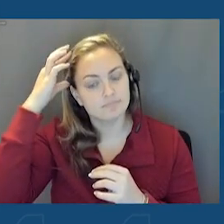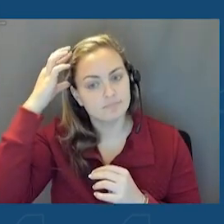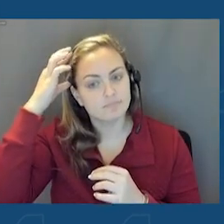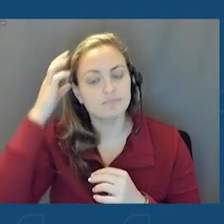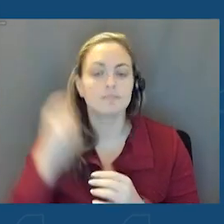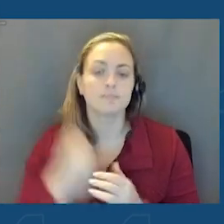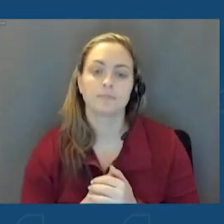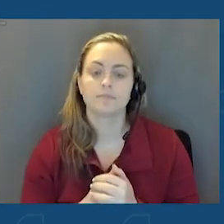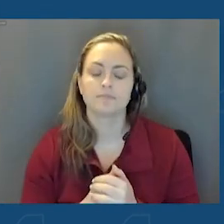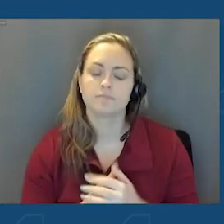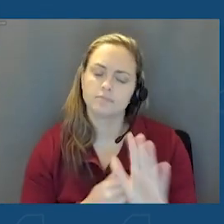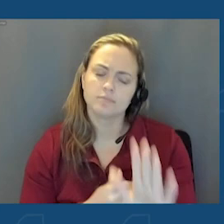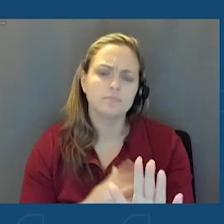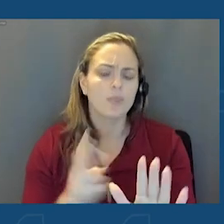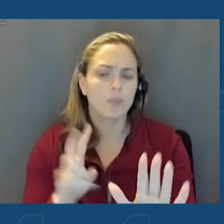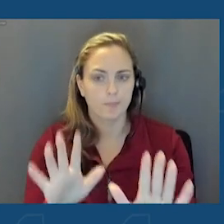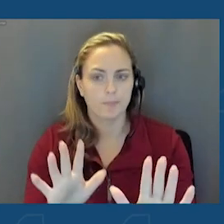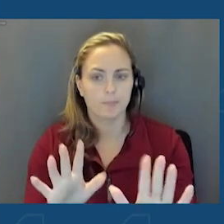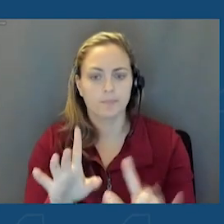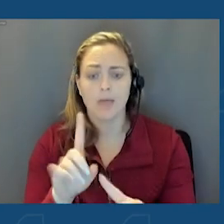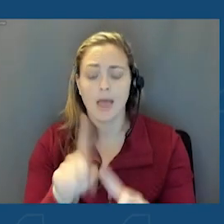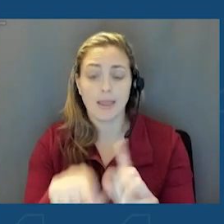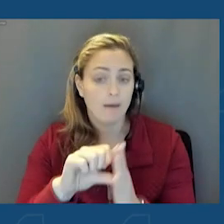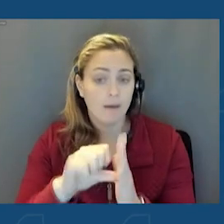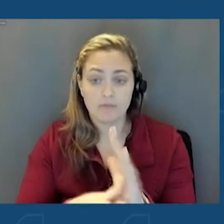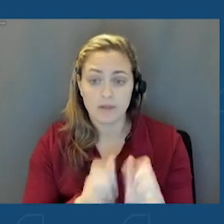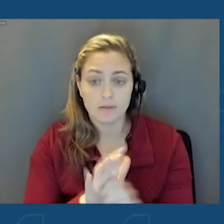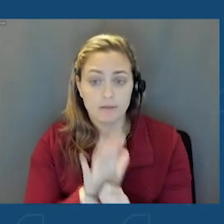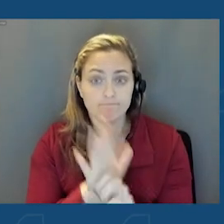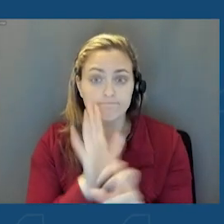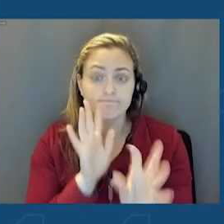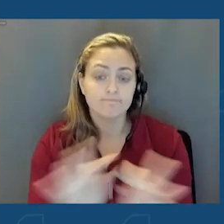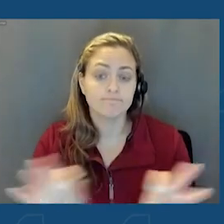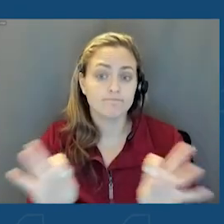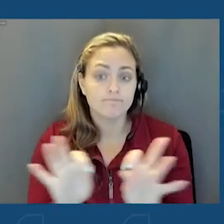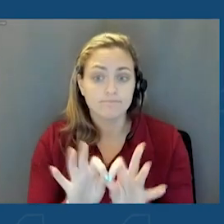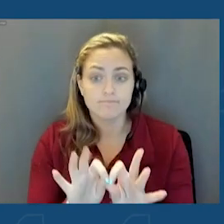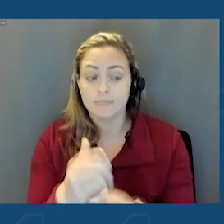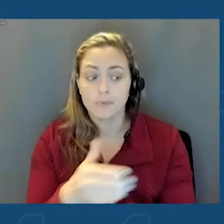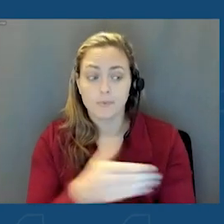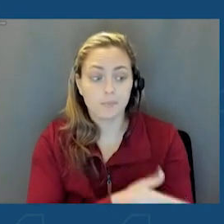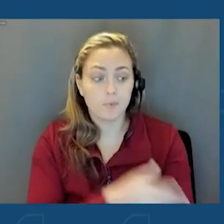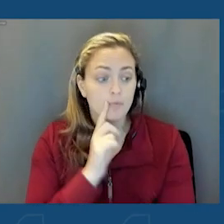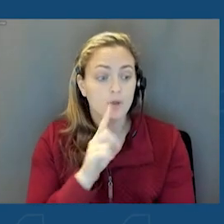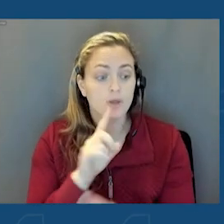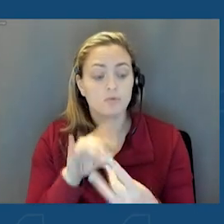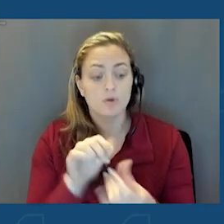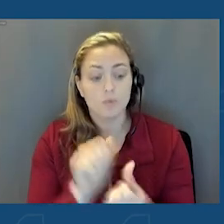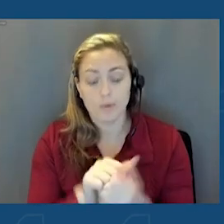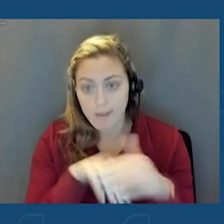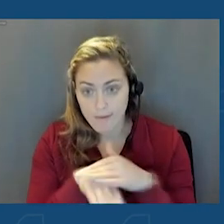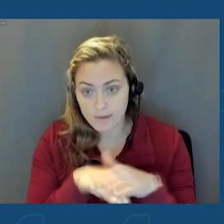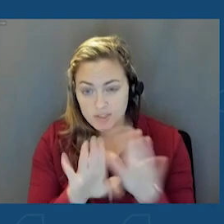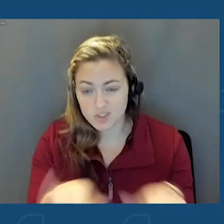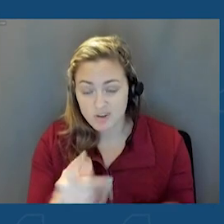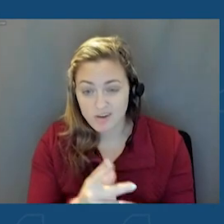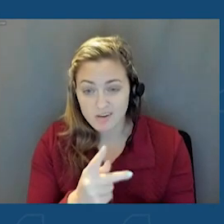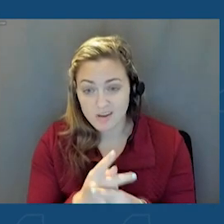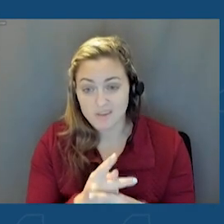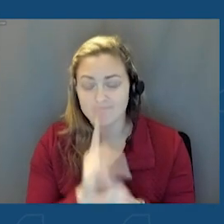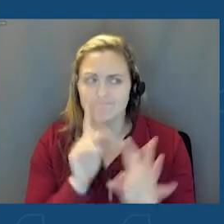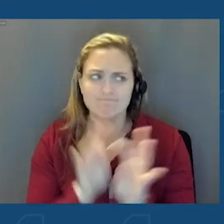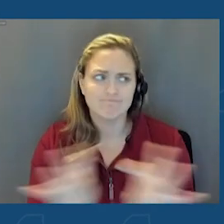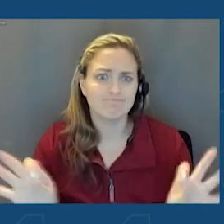And look, I can't emphasize how important the improvements around access to child care are,